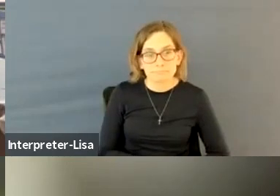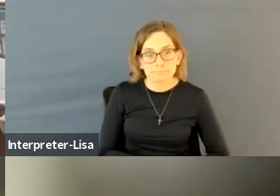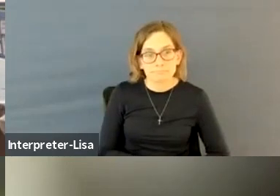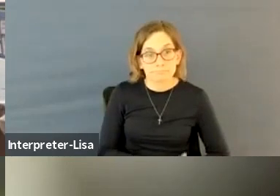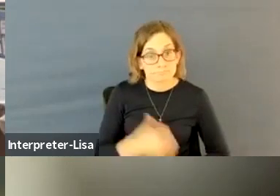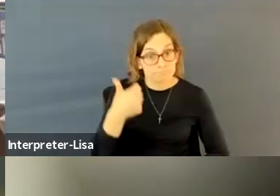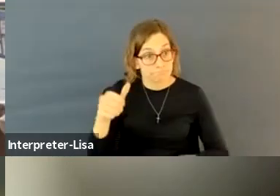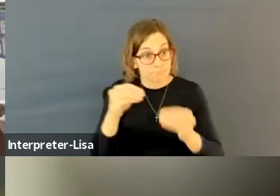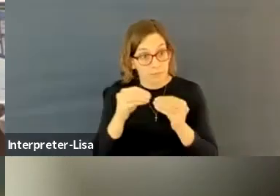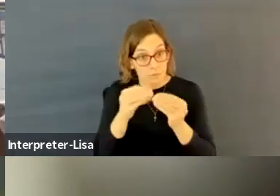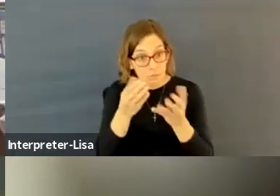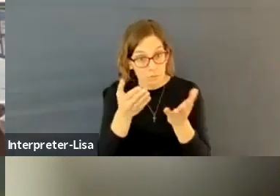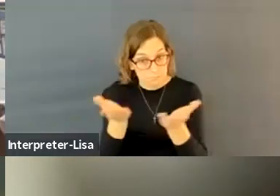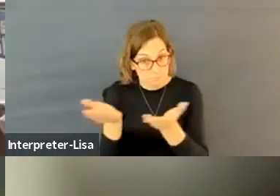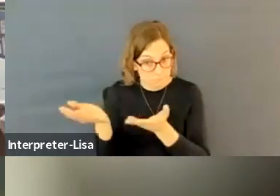Anyone else?